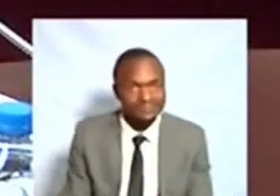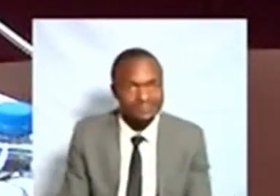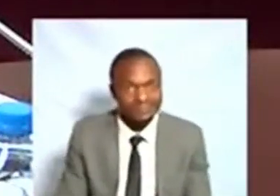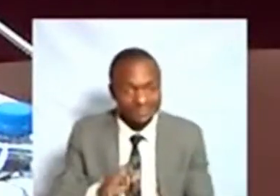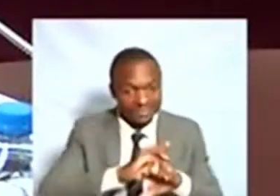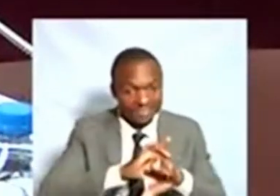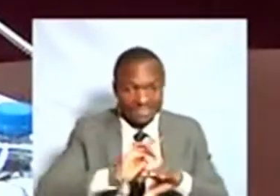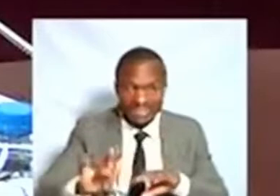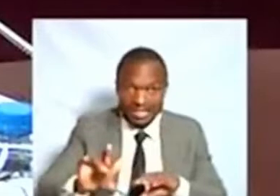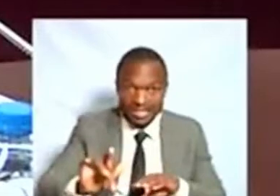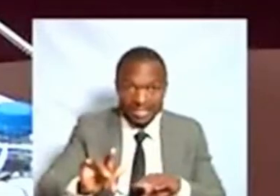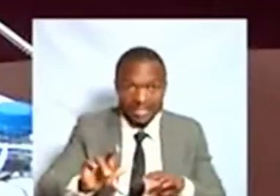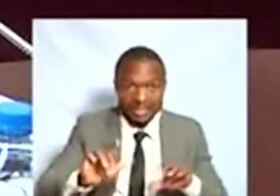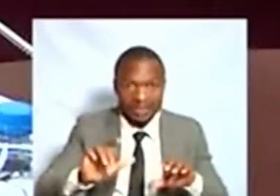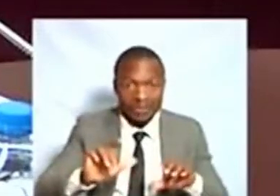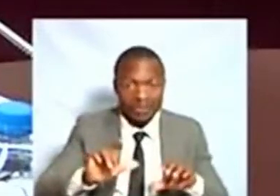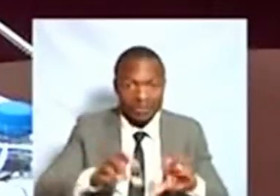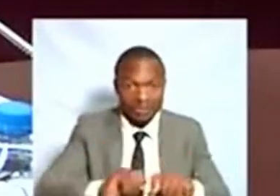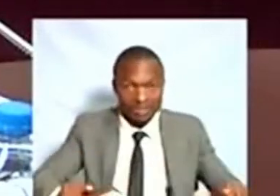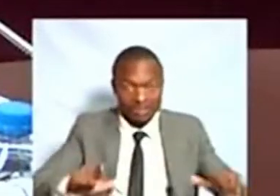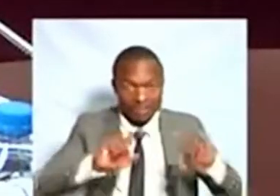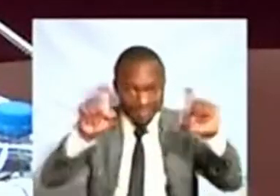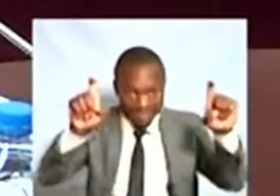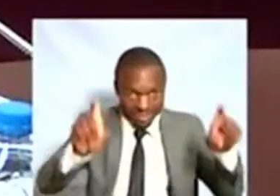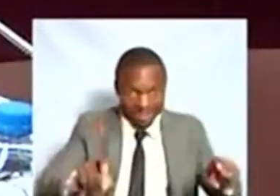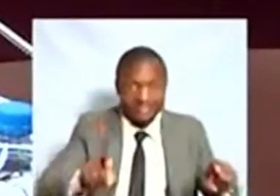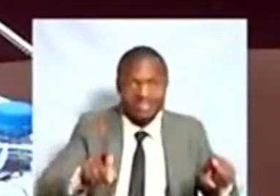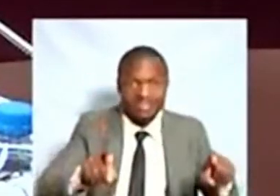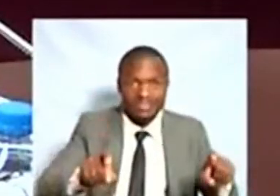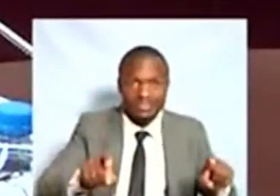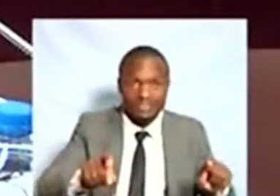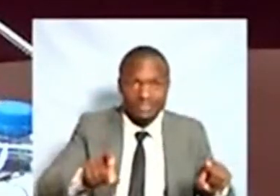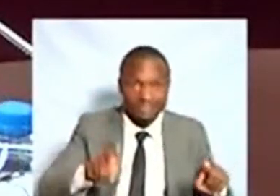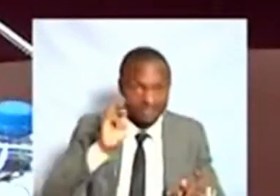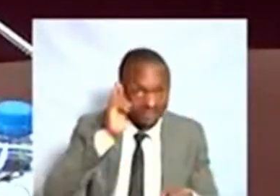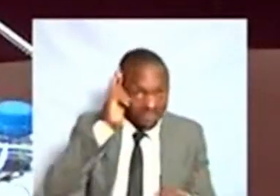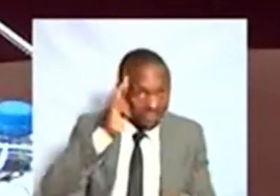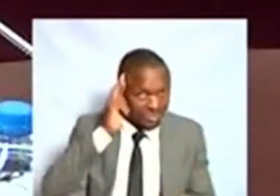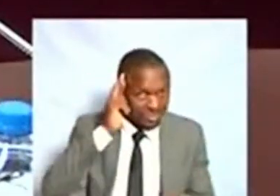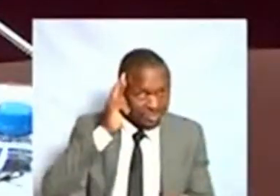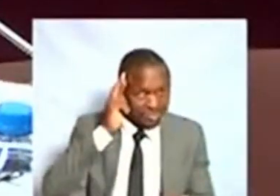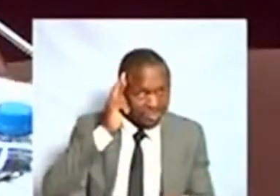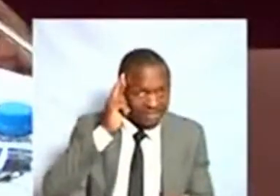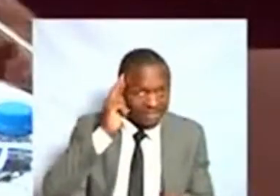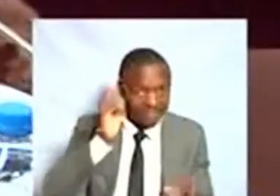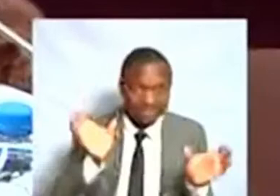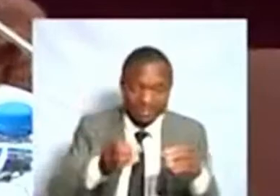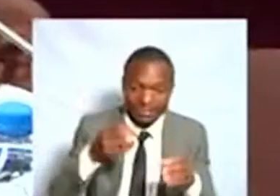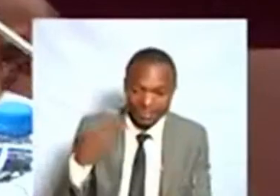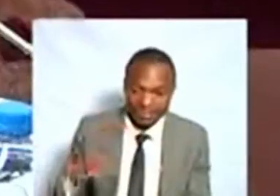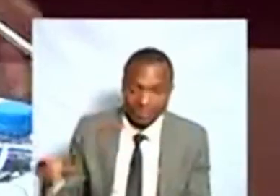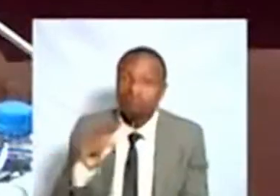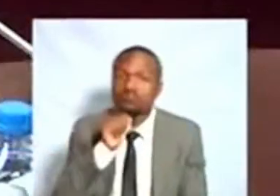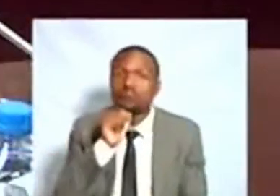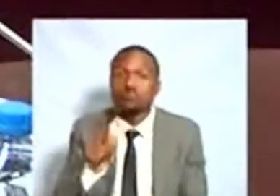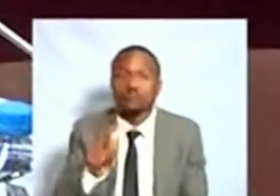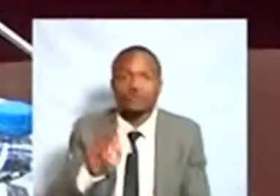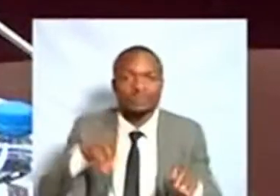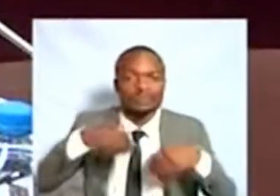Lack of title deed. Reason for the query. Council properties were not on title.